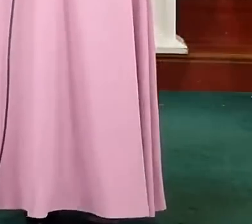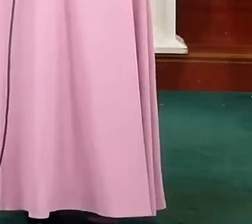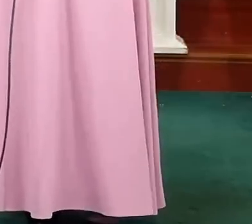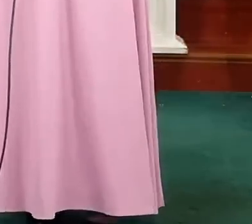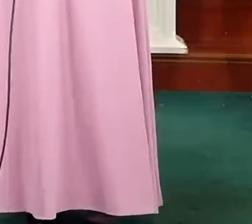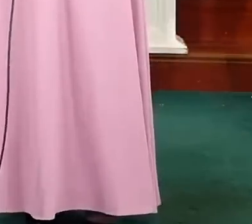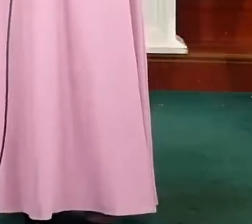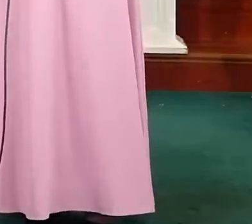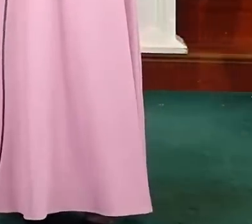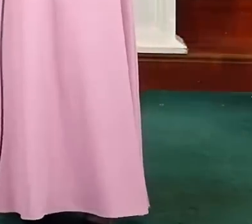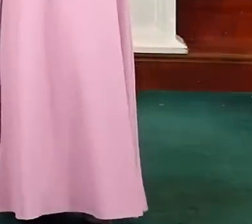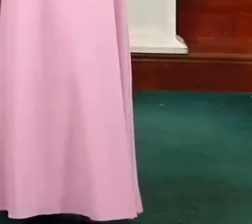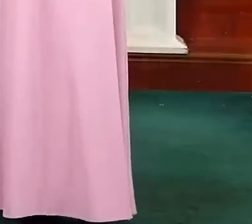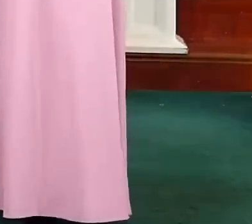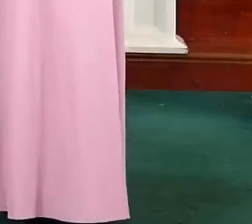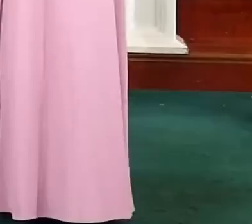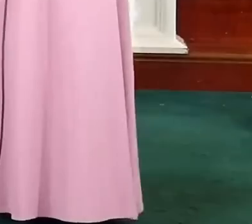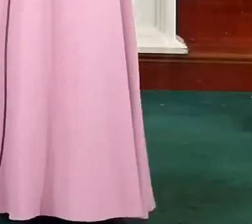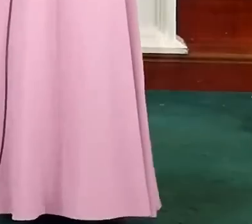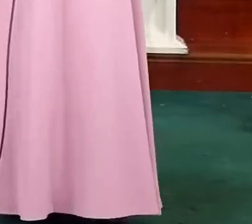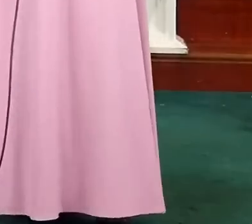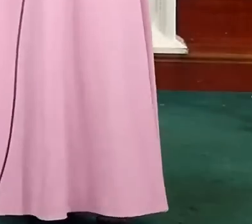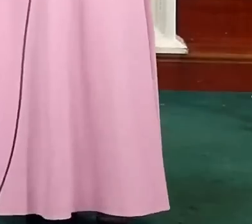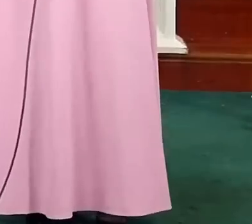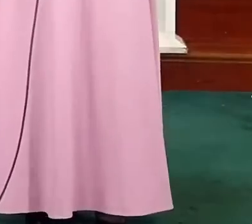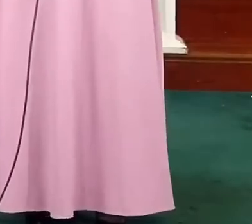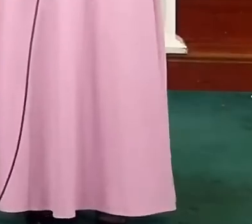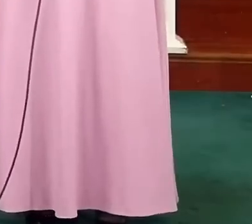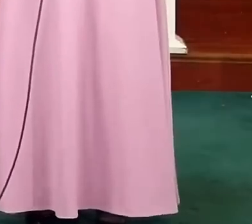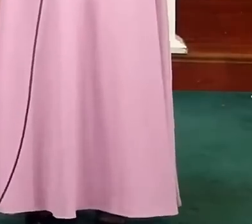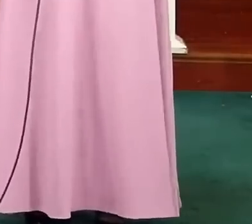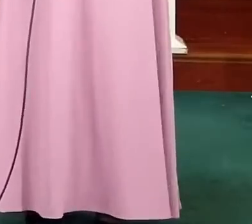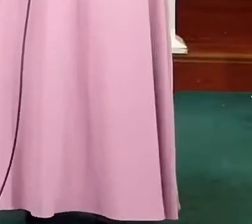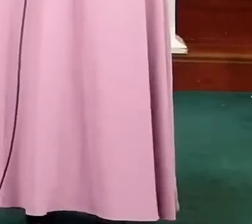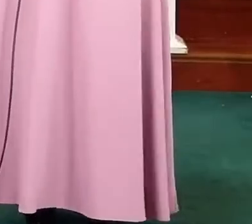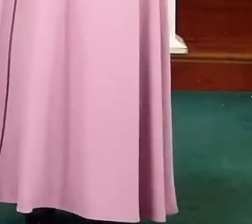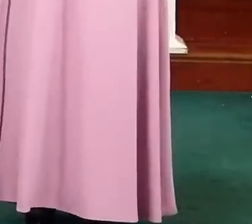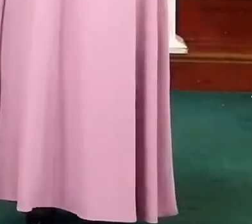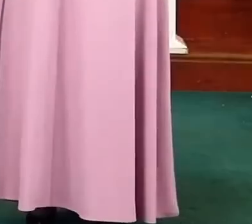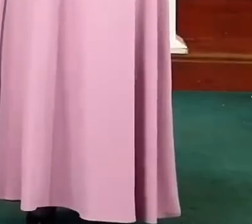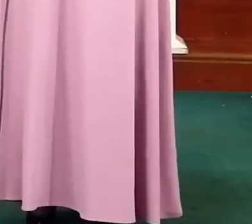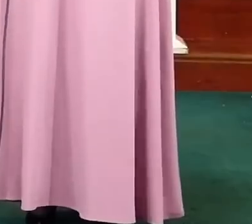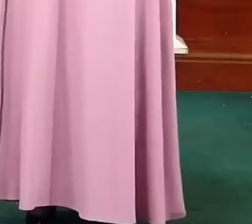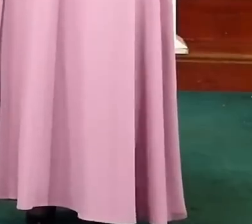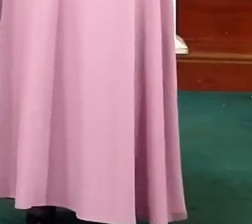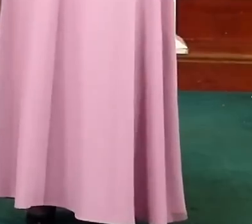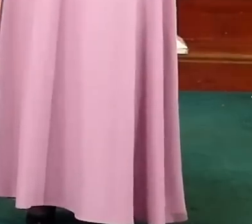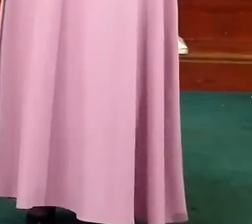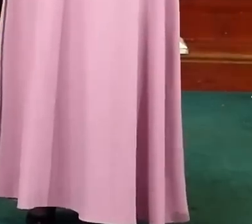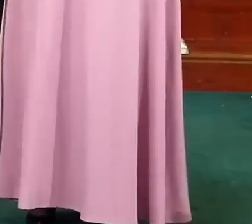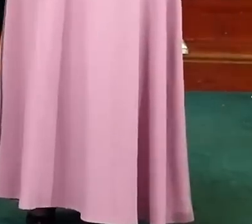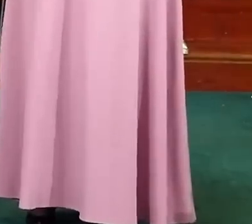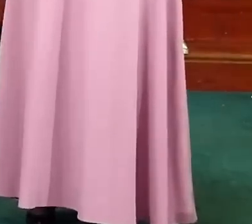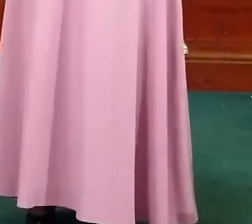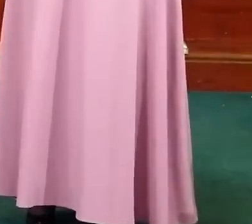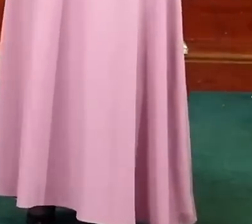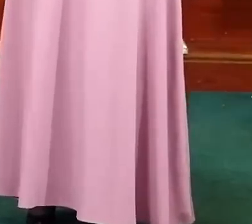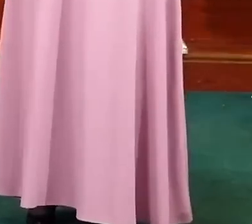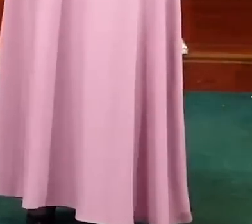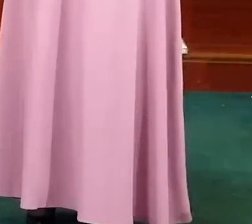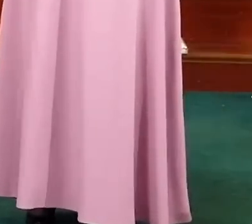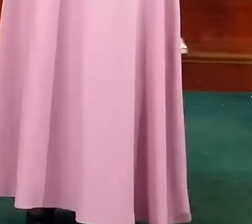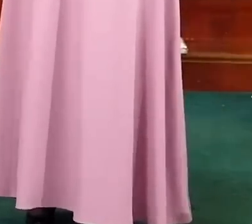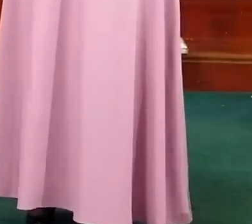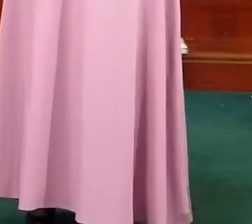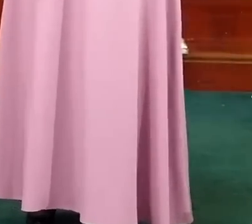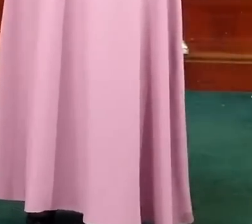joys abroad. May speak their joys abroad. We are marching.